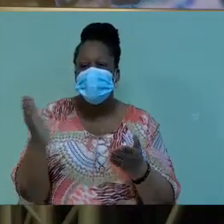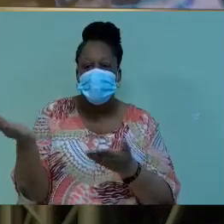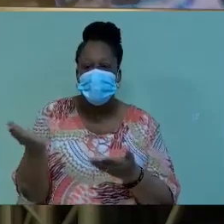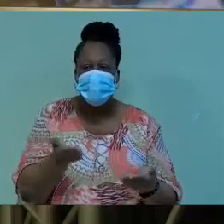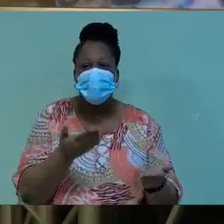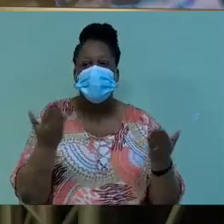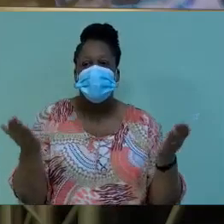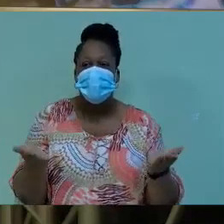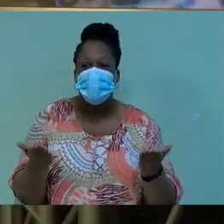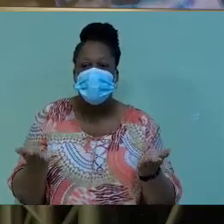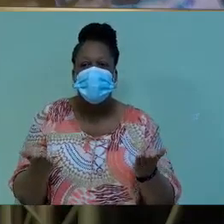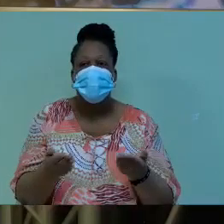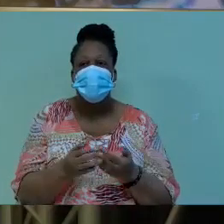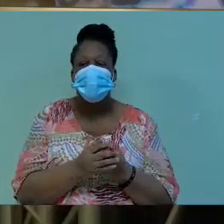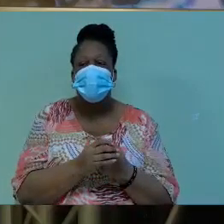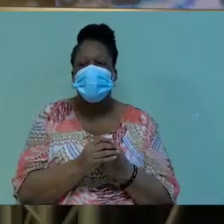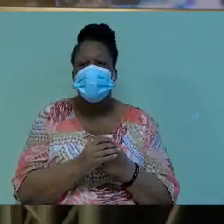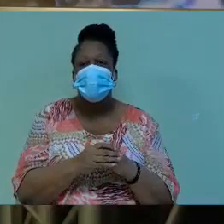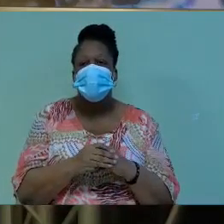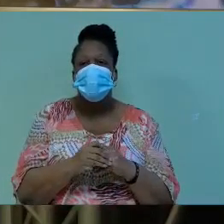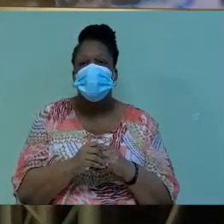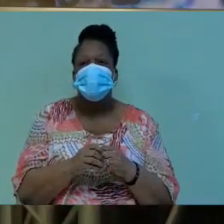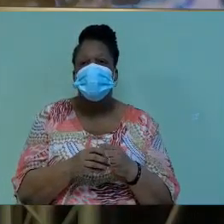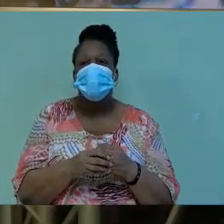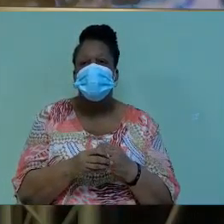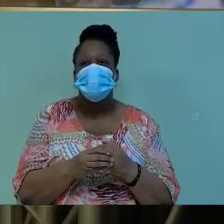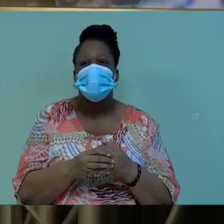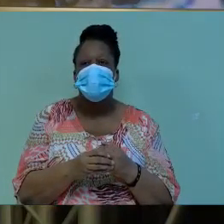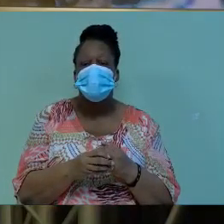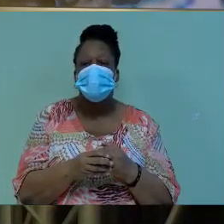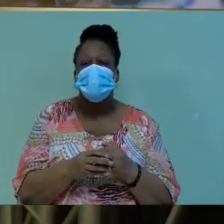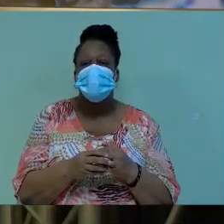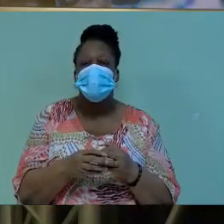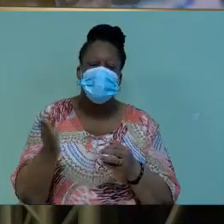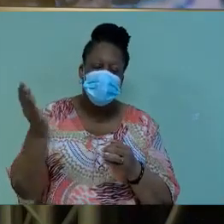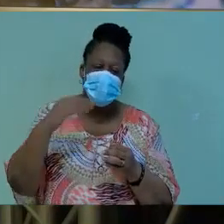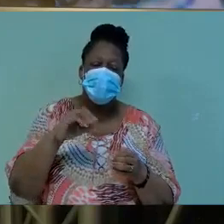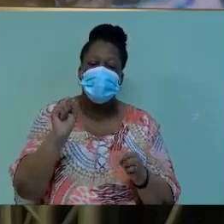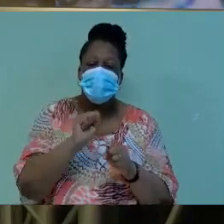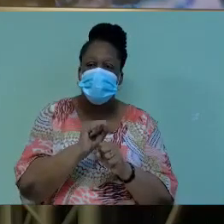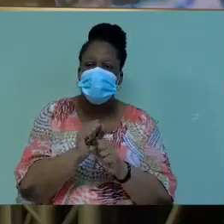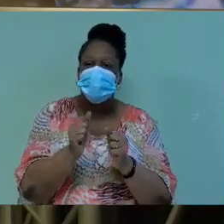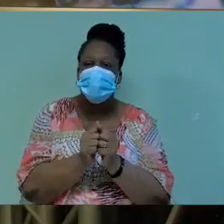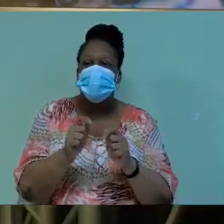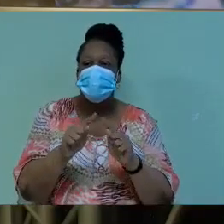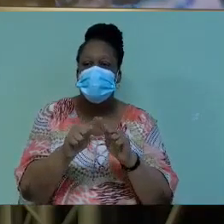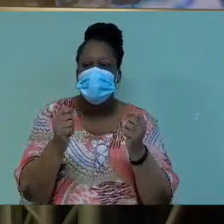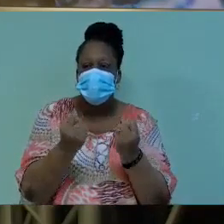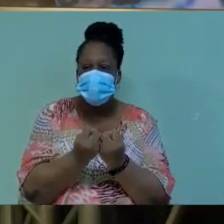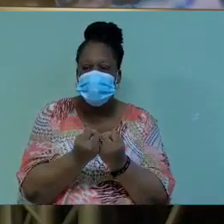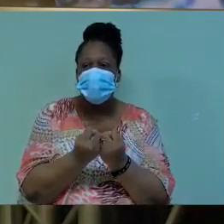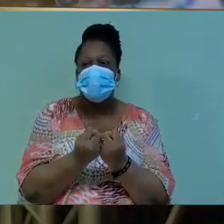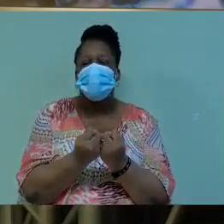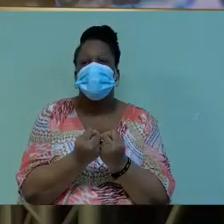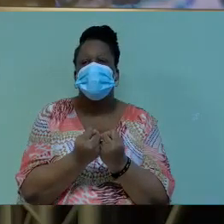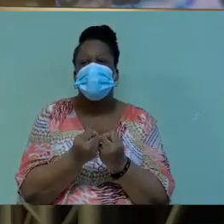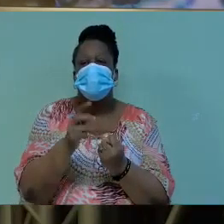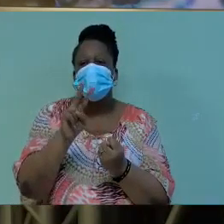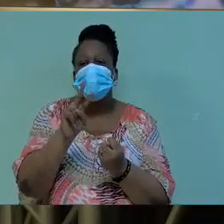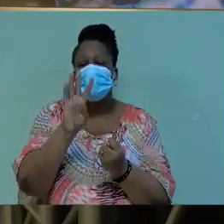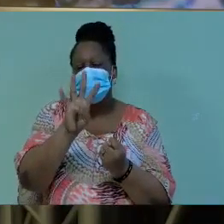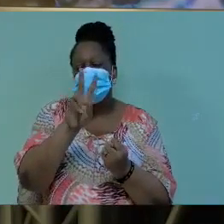me to join the NEOC just about 42 days ago since the activation. And equally, I would like to